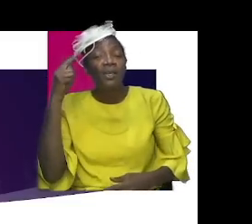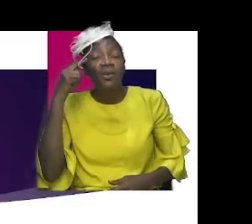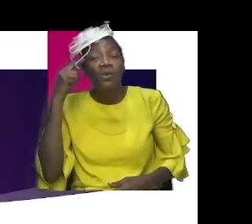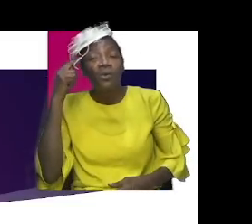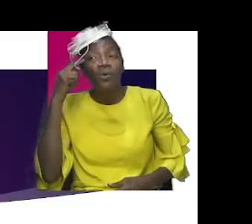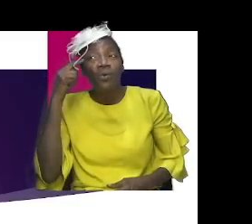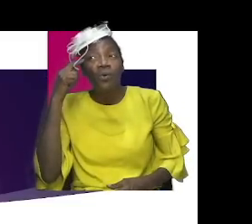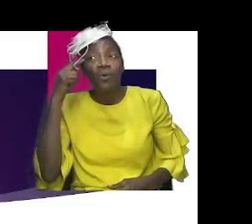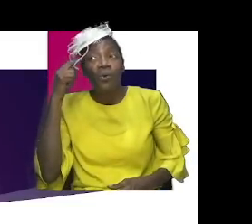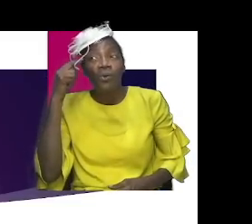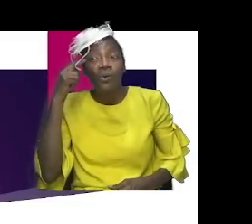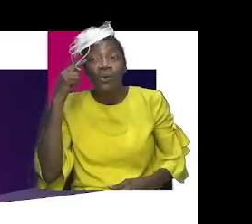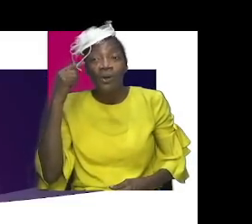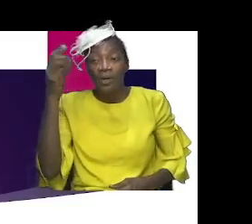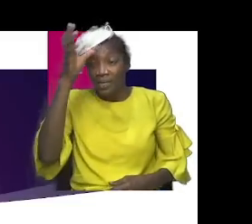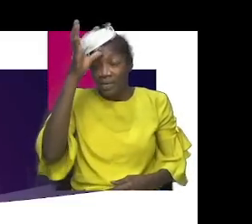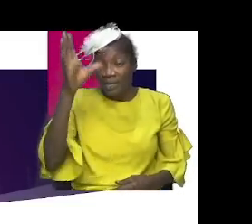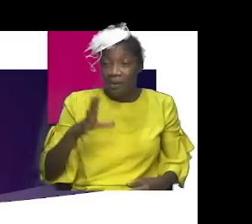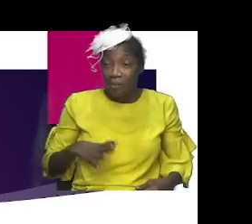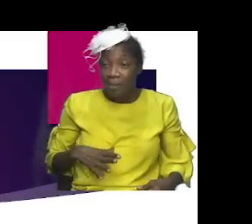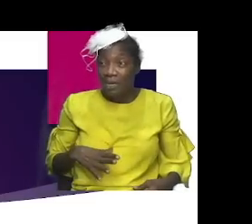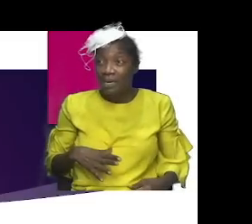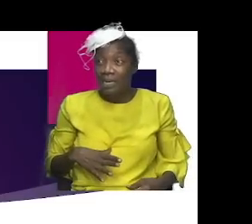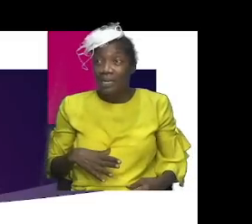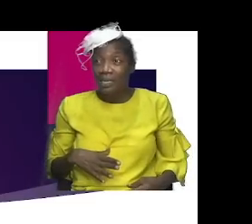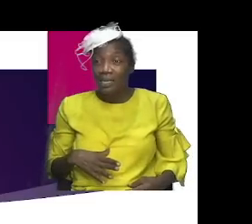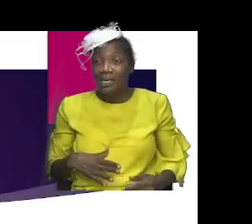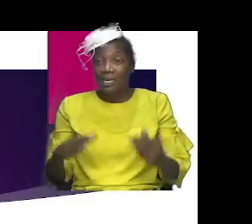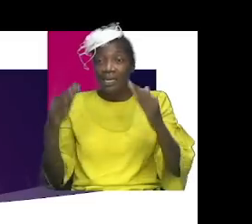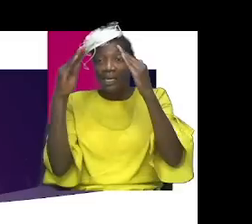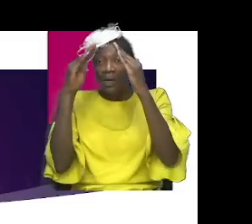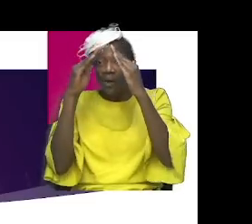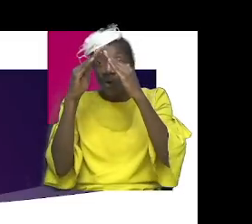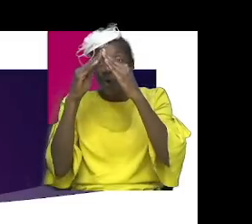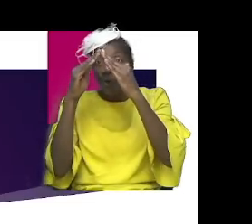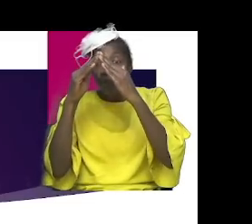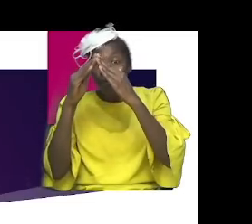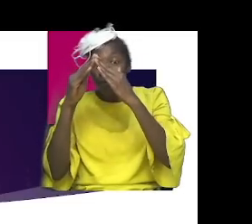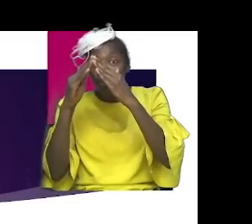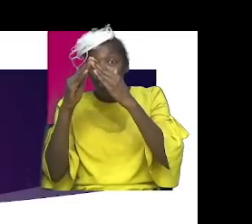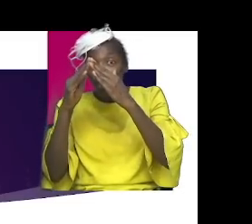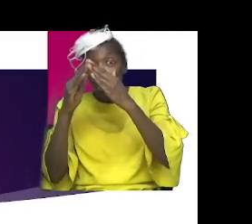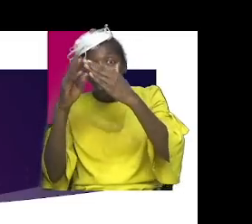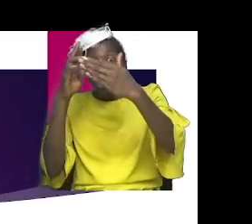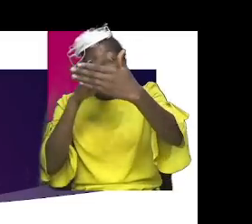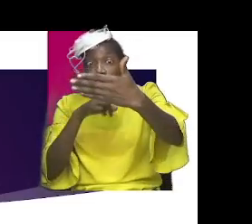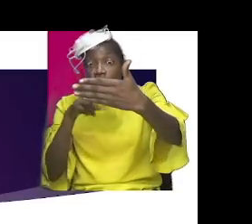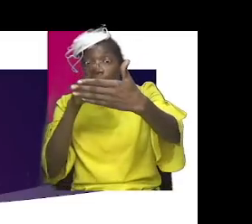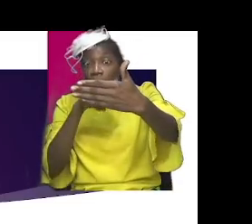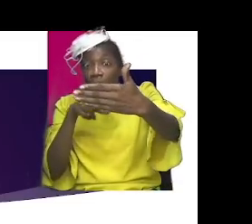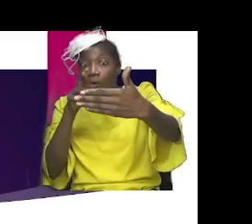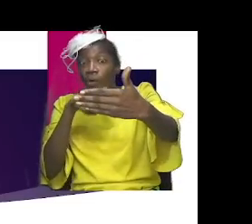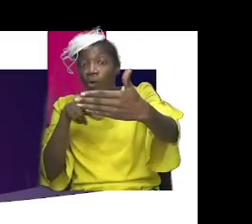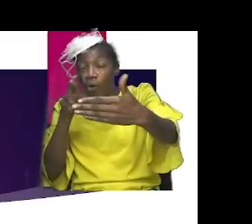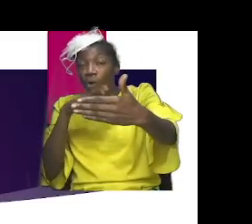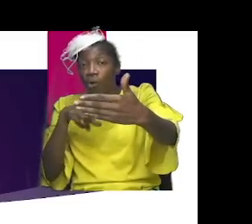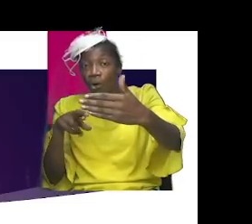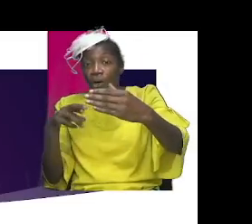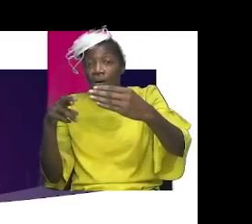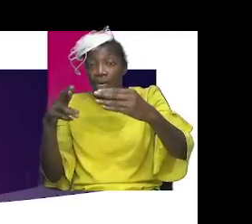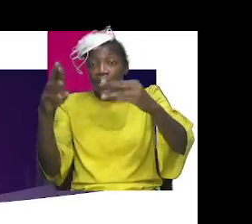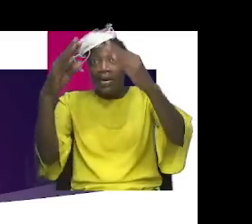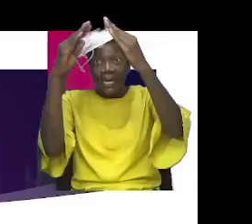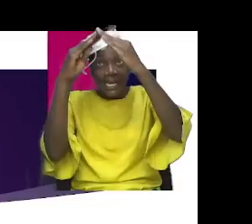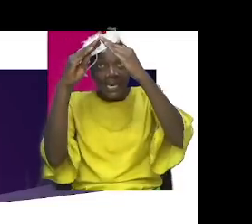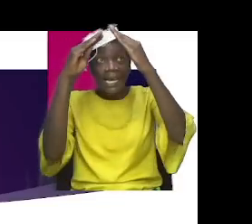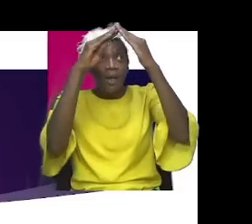had a recording machine in the roof. It was very small. He had a recording machine in the rooms. So when all